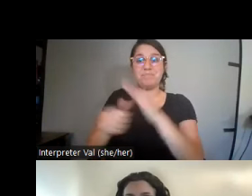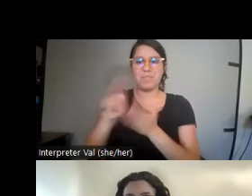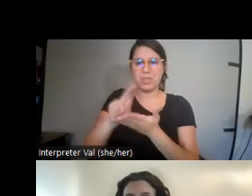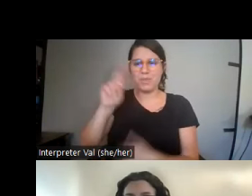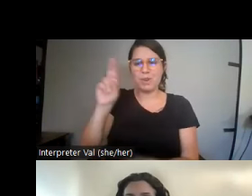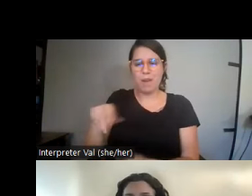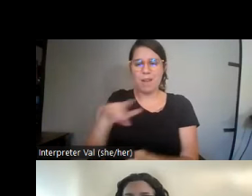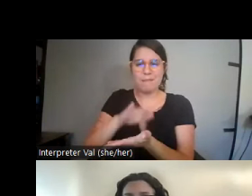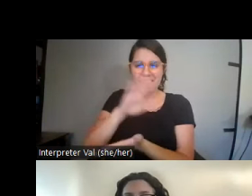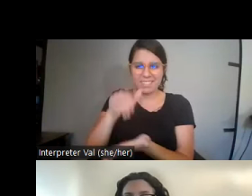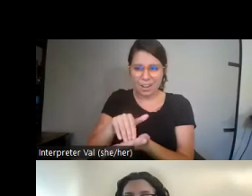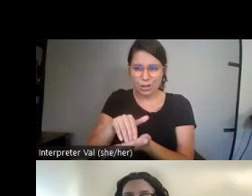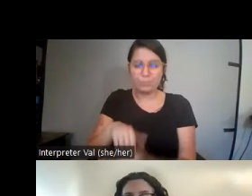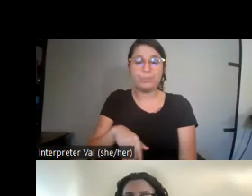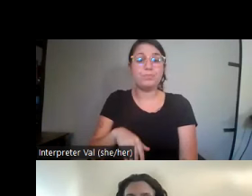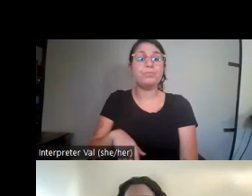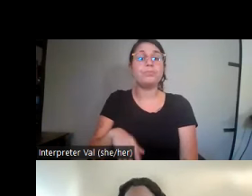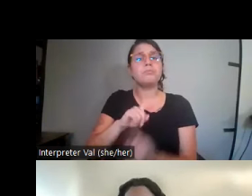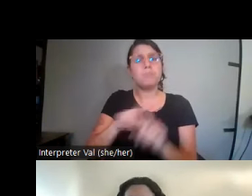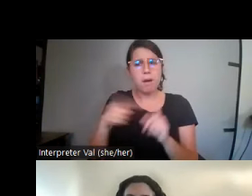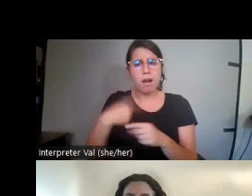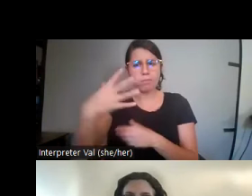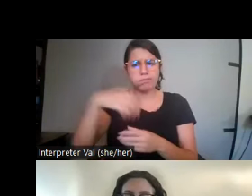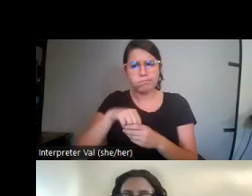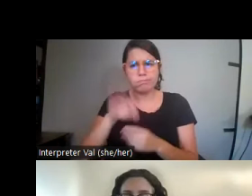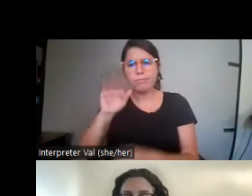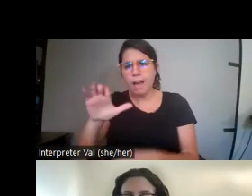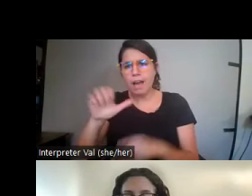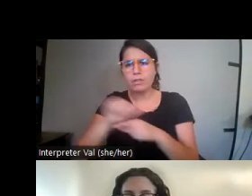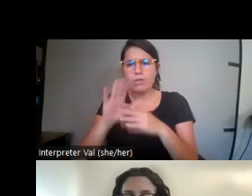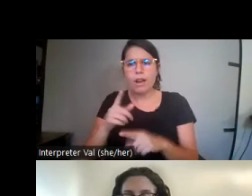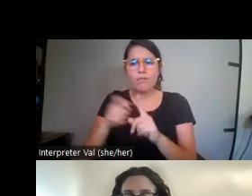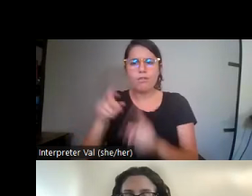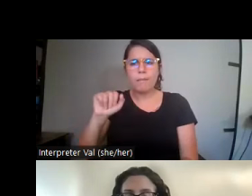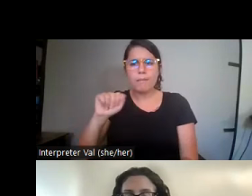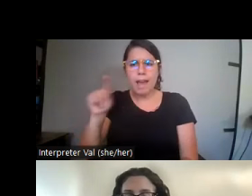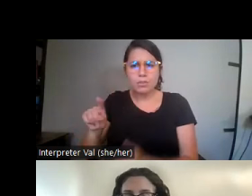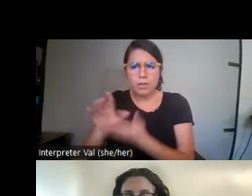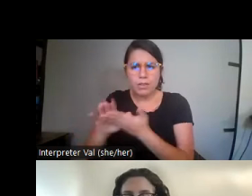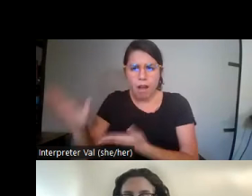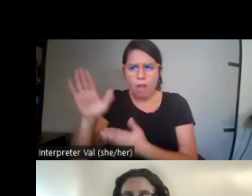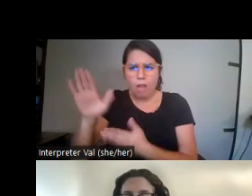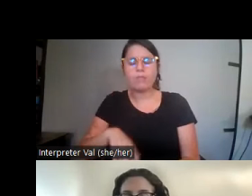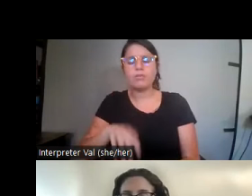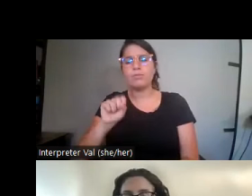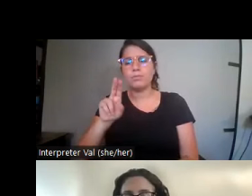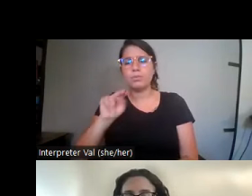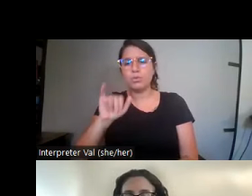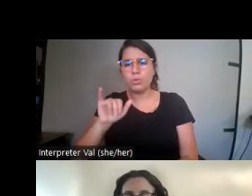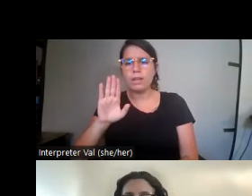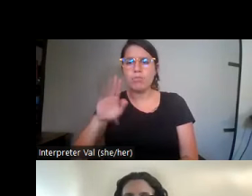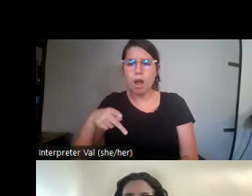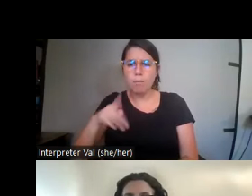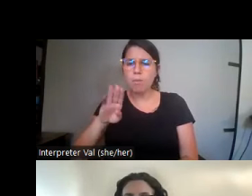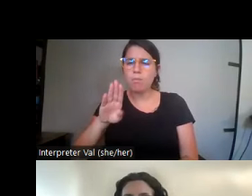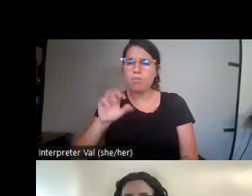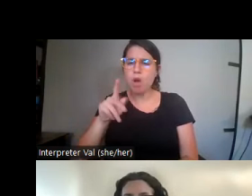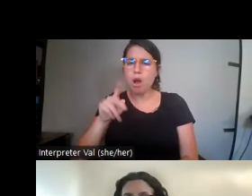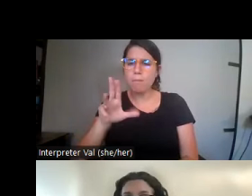Medical Center, but it includes faculty and trainees from Nazareth College, SUNY Brockport, and members of the